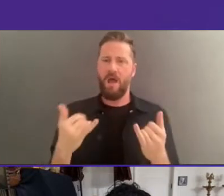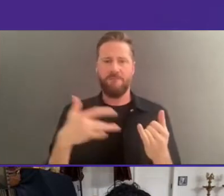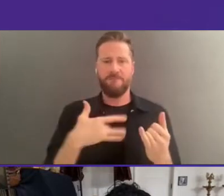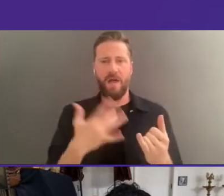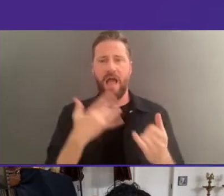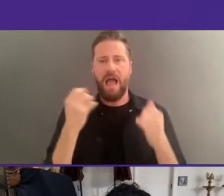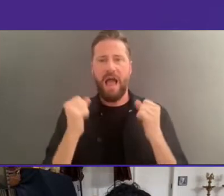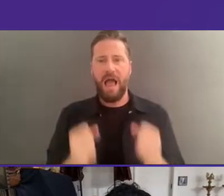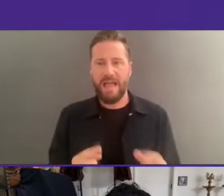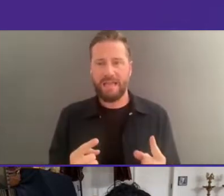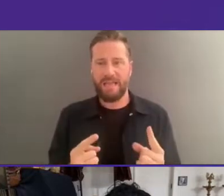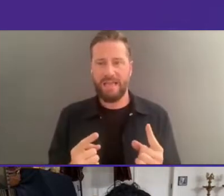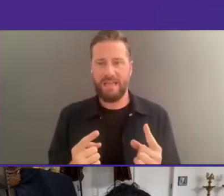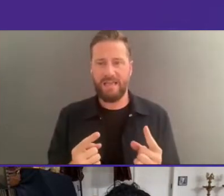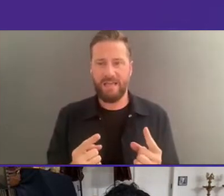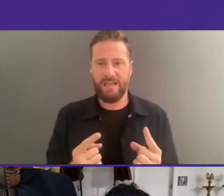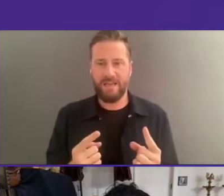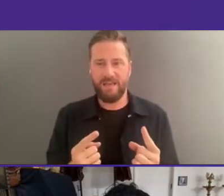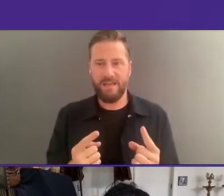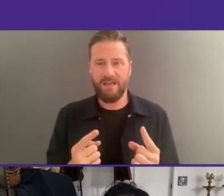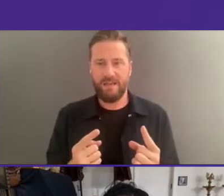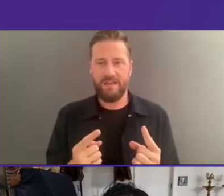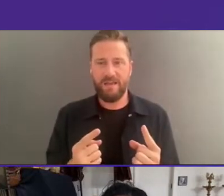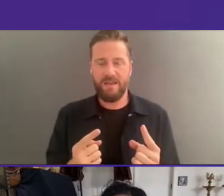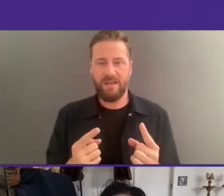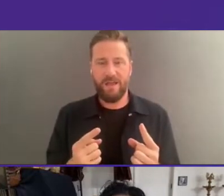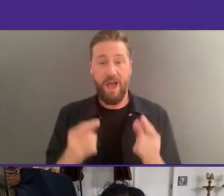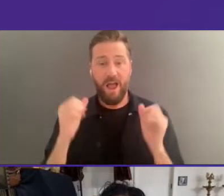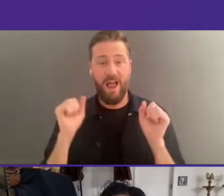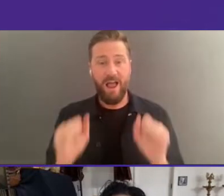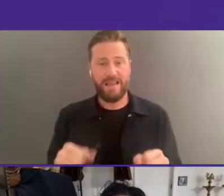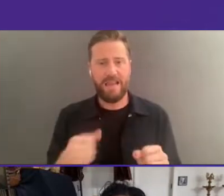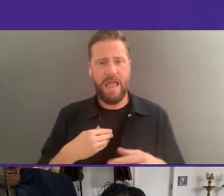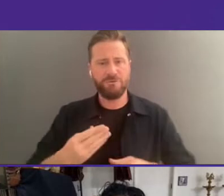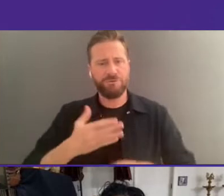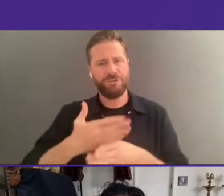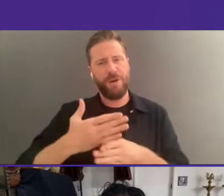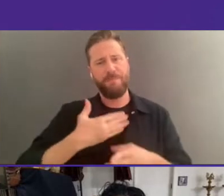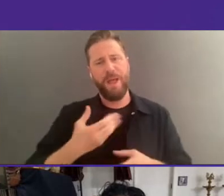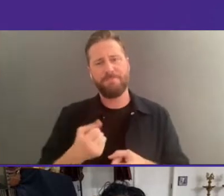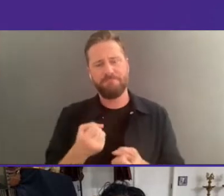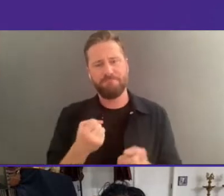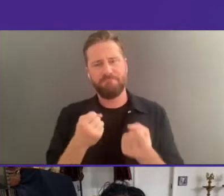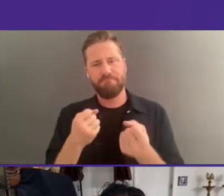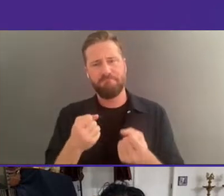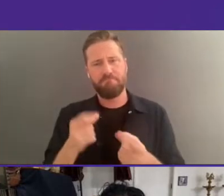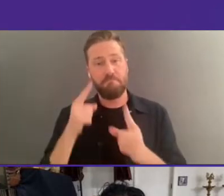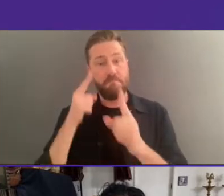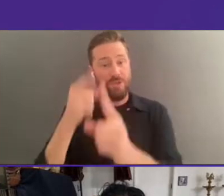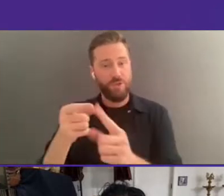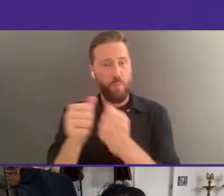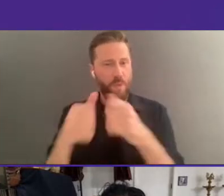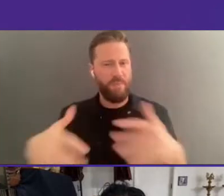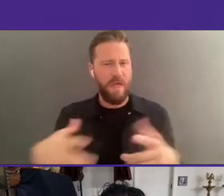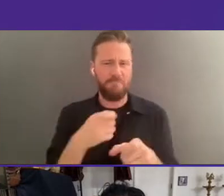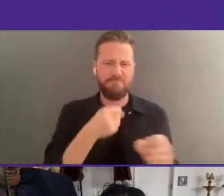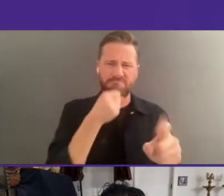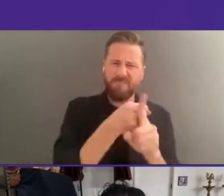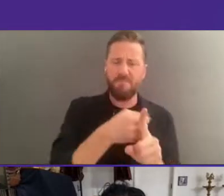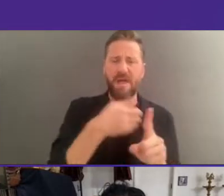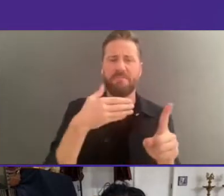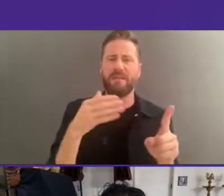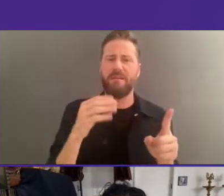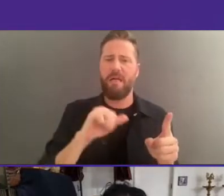without knowing other dance cultures here. So that desire led me to my MN